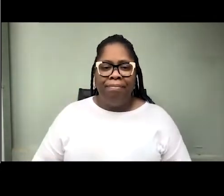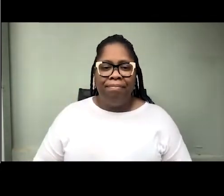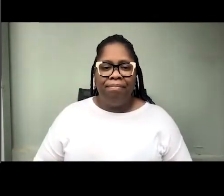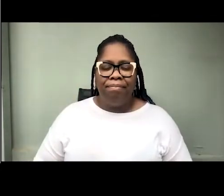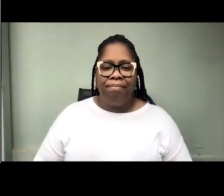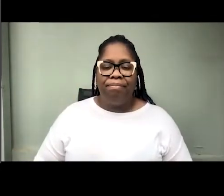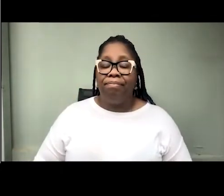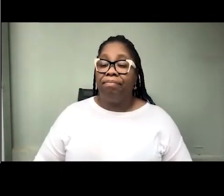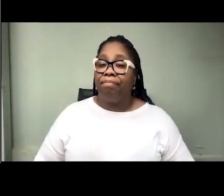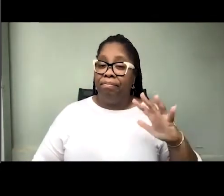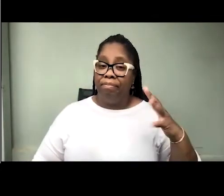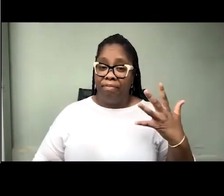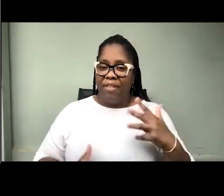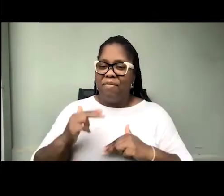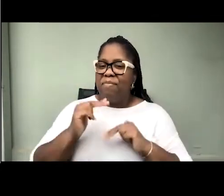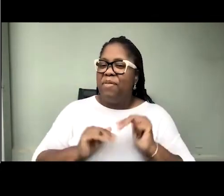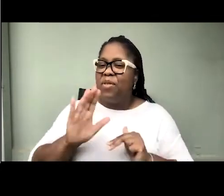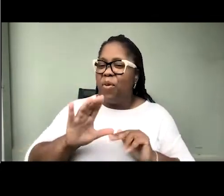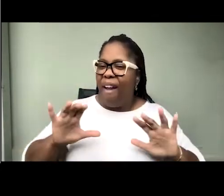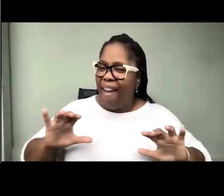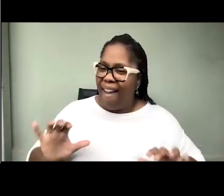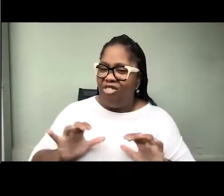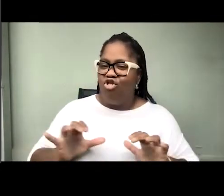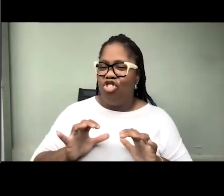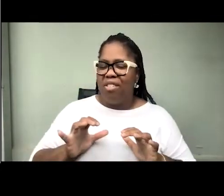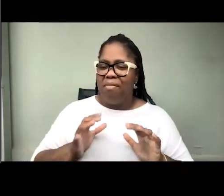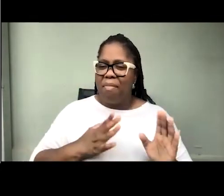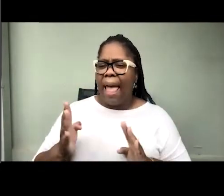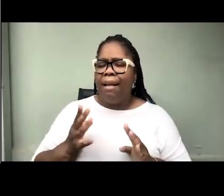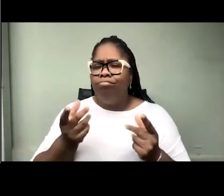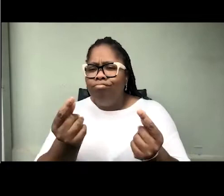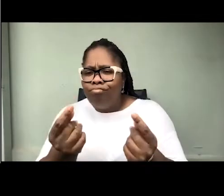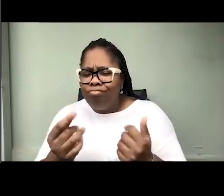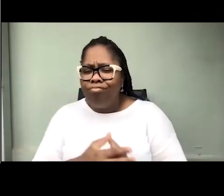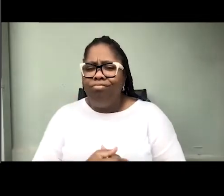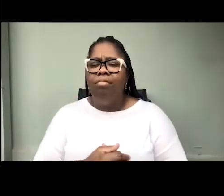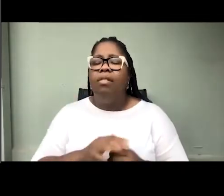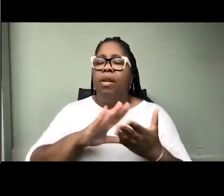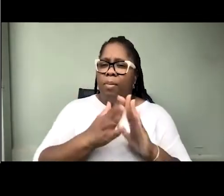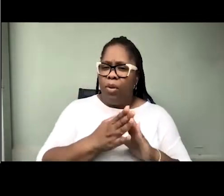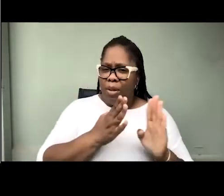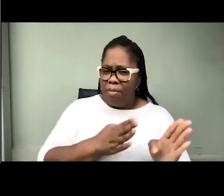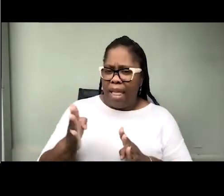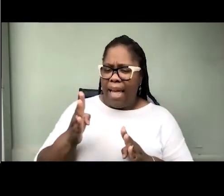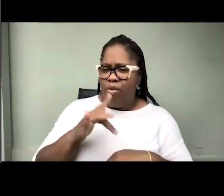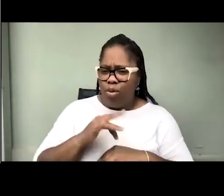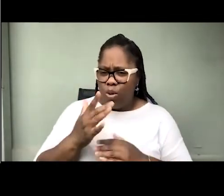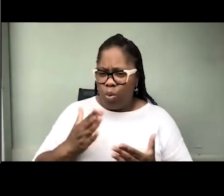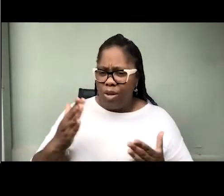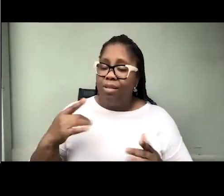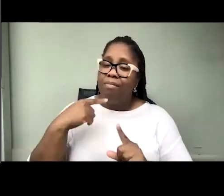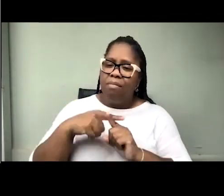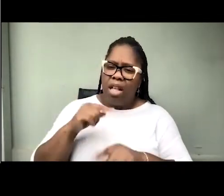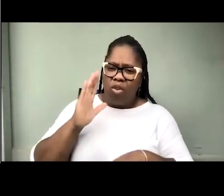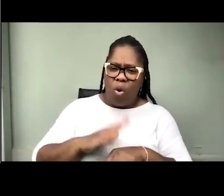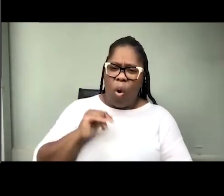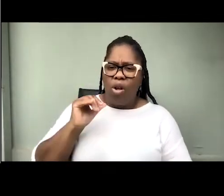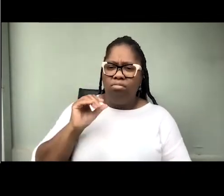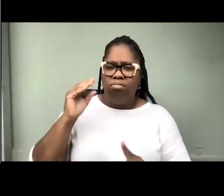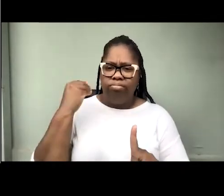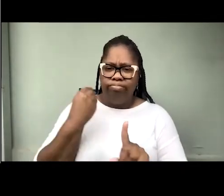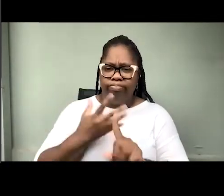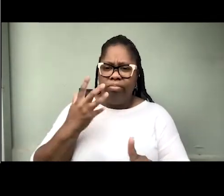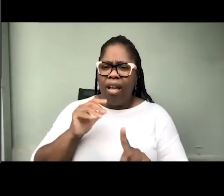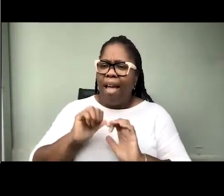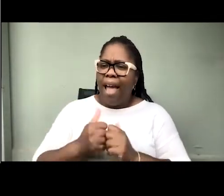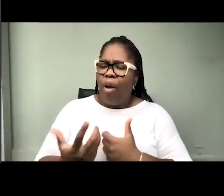Play 5 is build your action plan. And so we have some community planning resources and also specifically called out how you can bake equity into